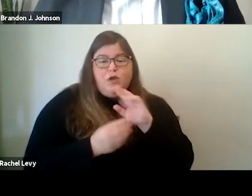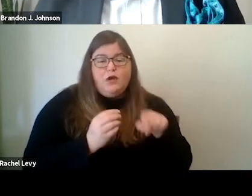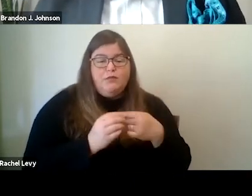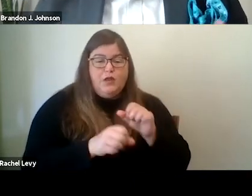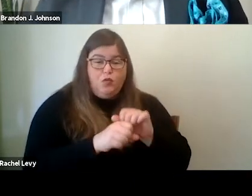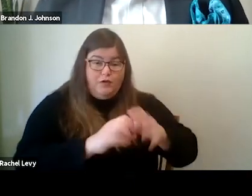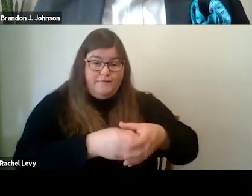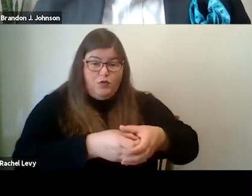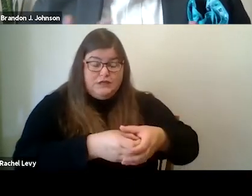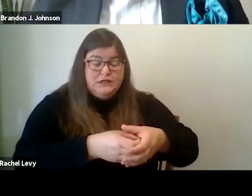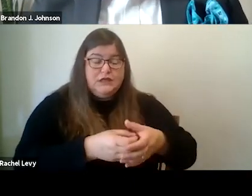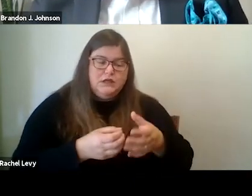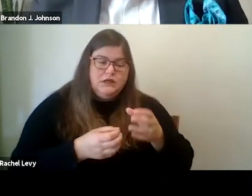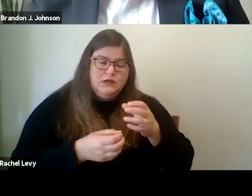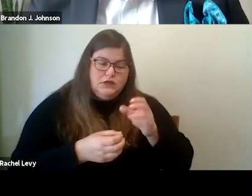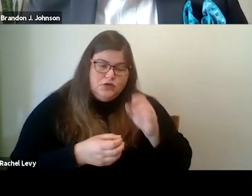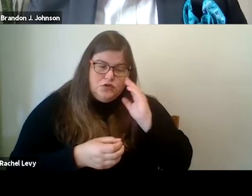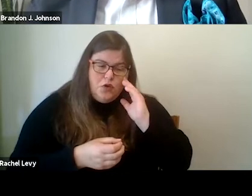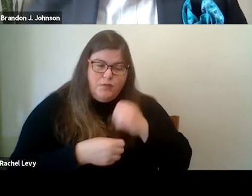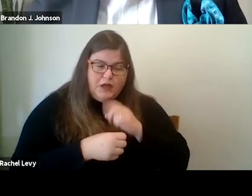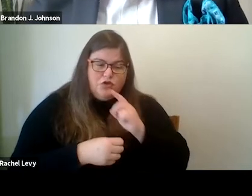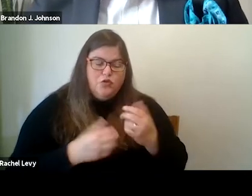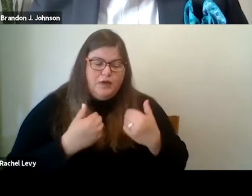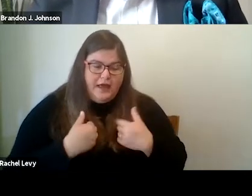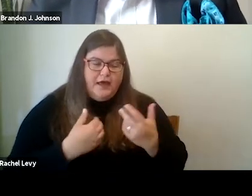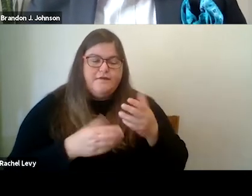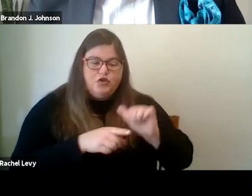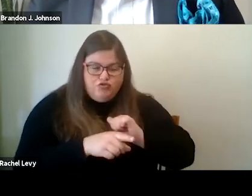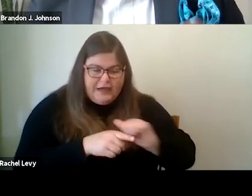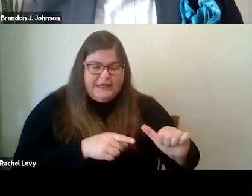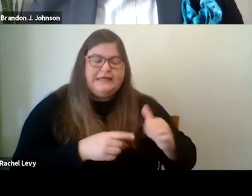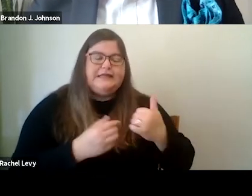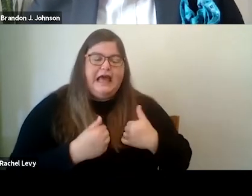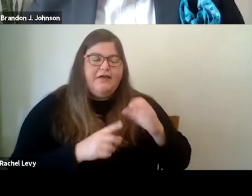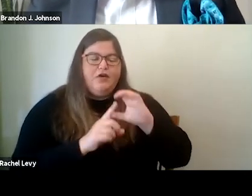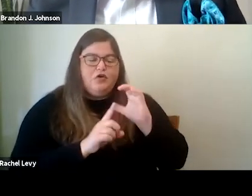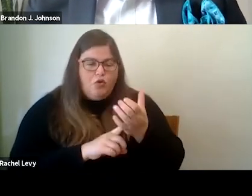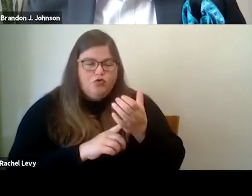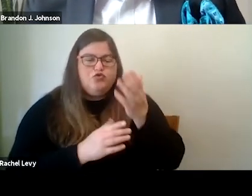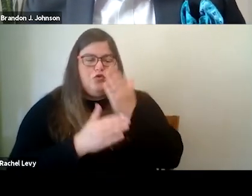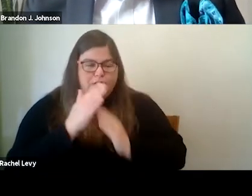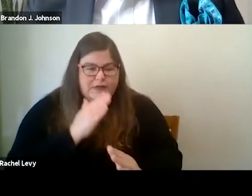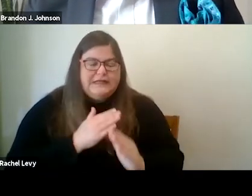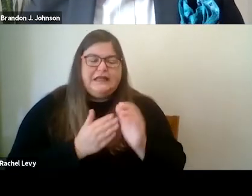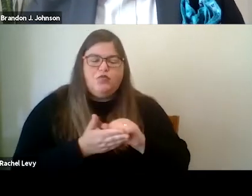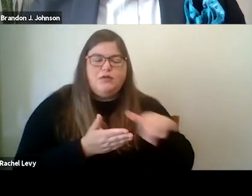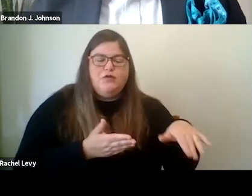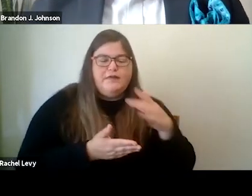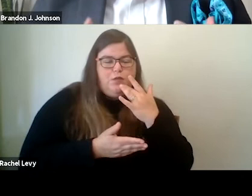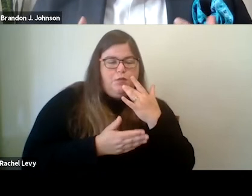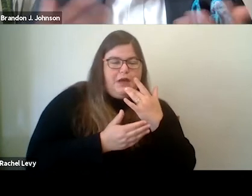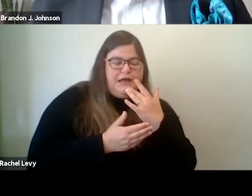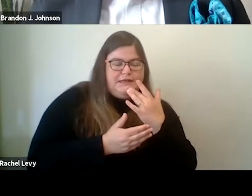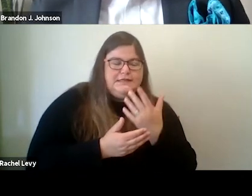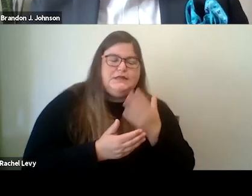workforce, having trainings and talking about cultural humility and removing those biases. We know that African-American young males are seen